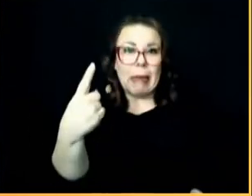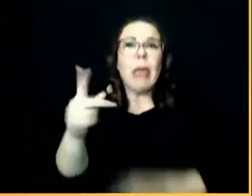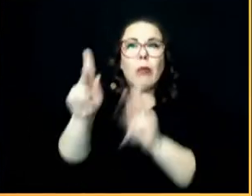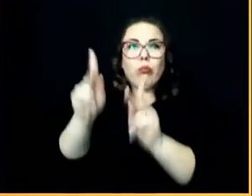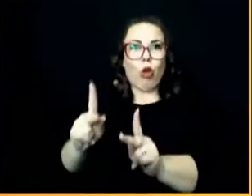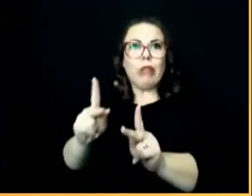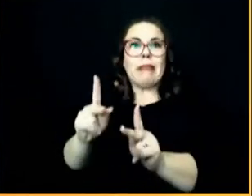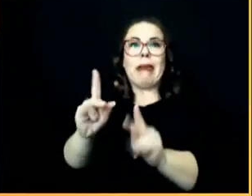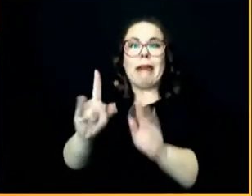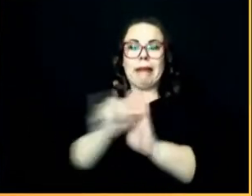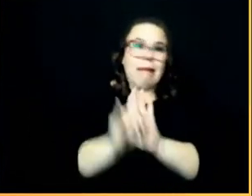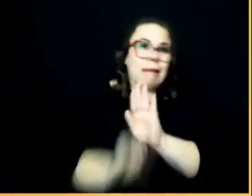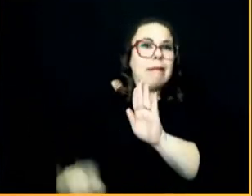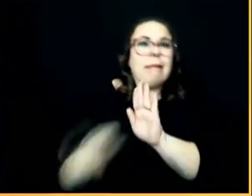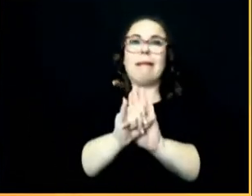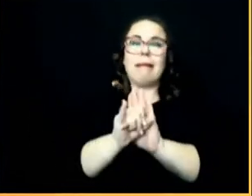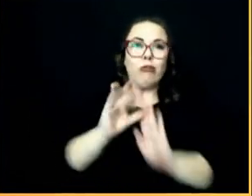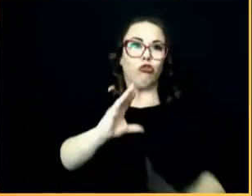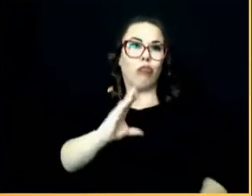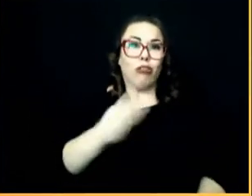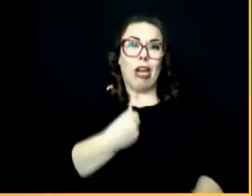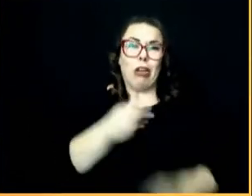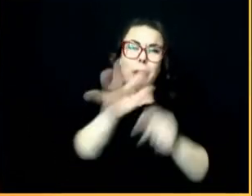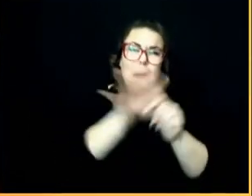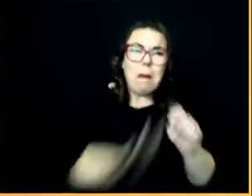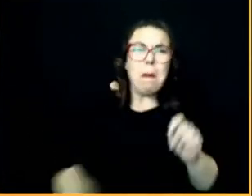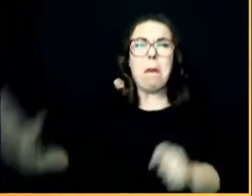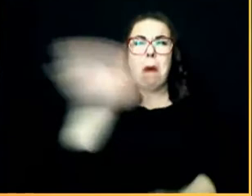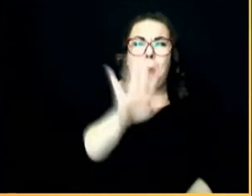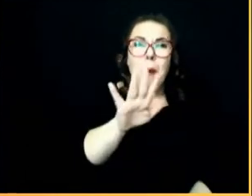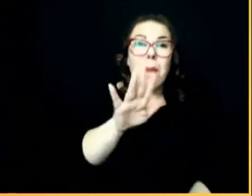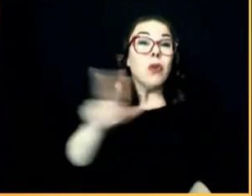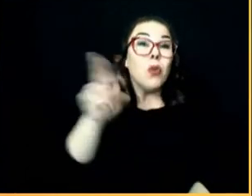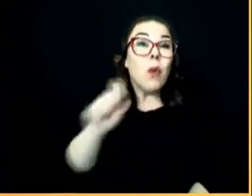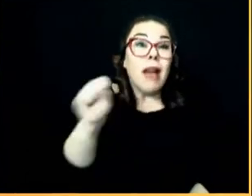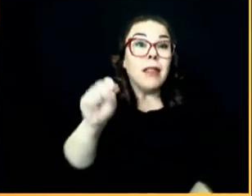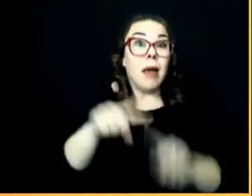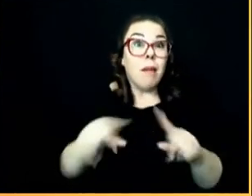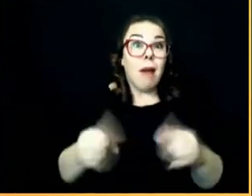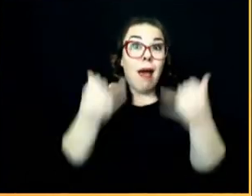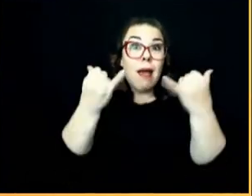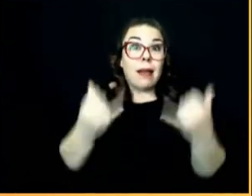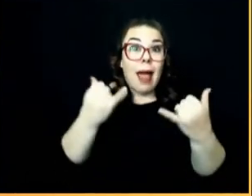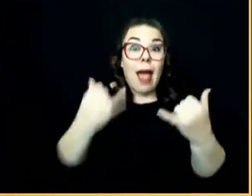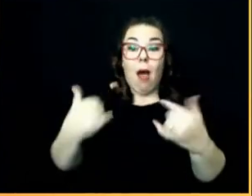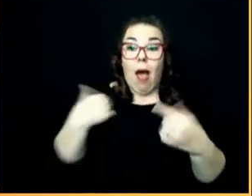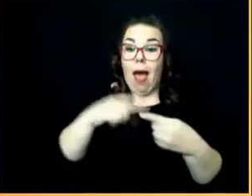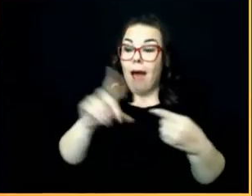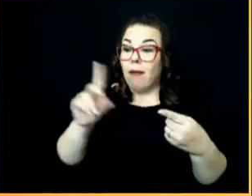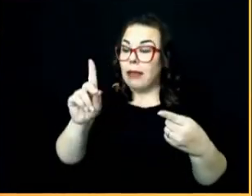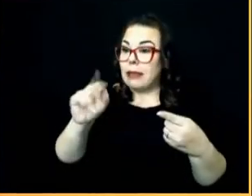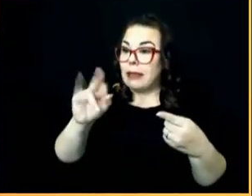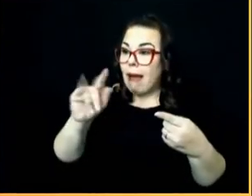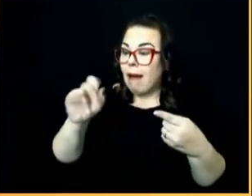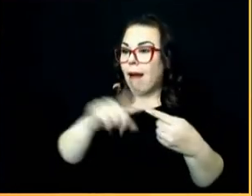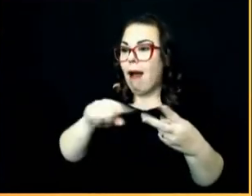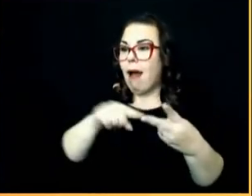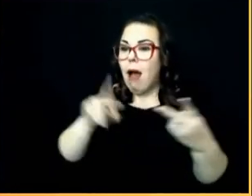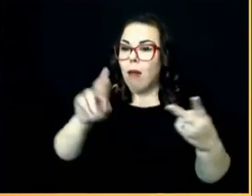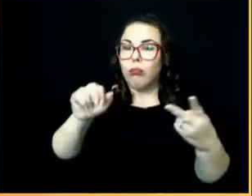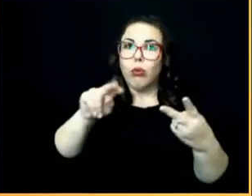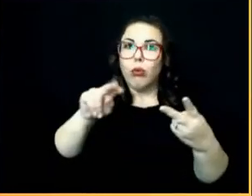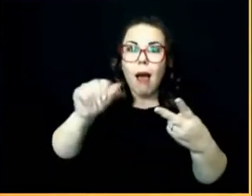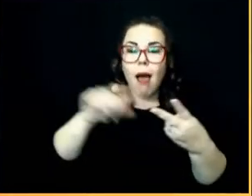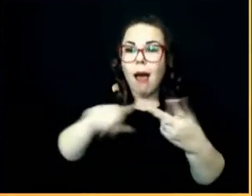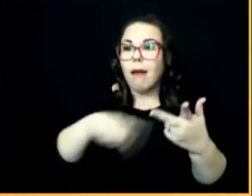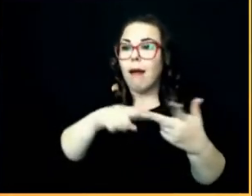state legislator in the United States. And now, as of 2020, we've got Danica Rome in Virginia, Brianna Tatone in Colorado, Jerry Cannon